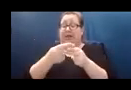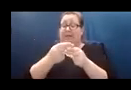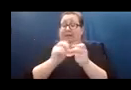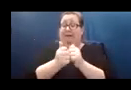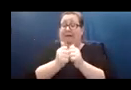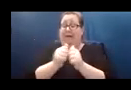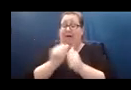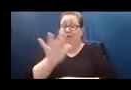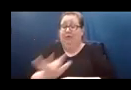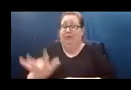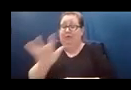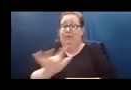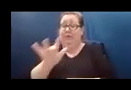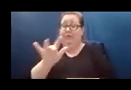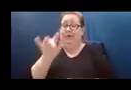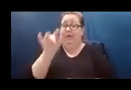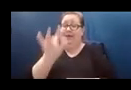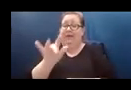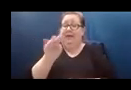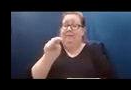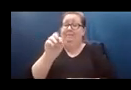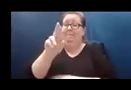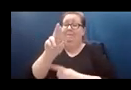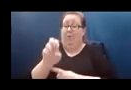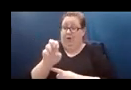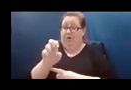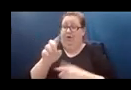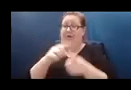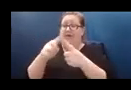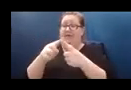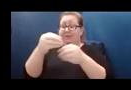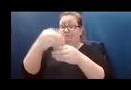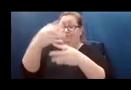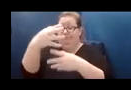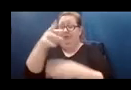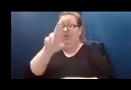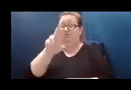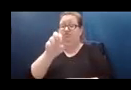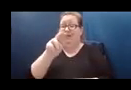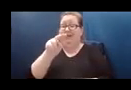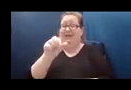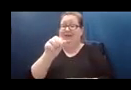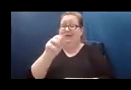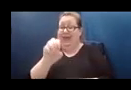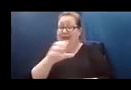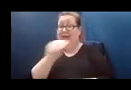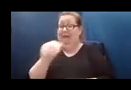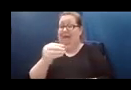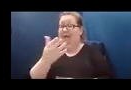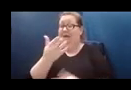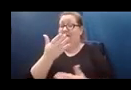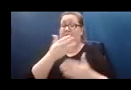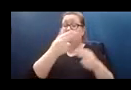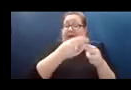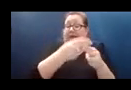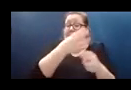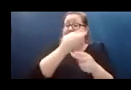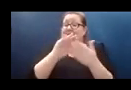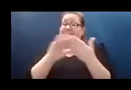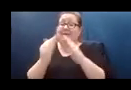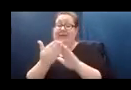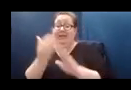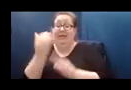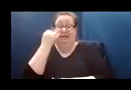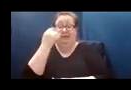Click More and rename, provide your name if desired, city, so we know where you're from. And if you're watching over